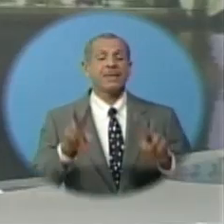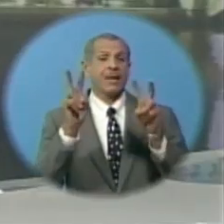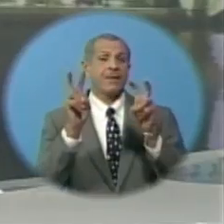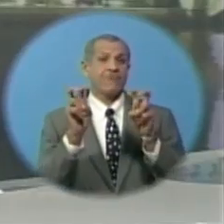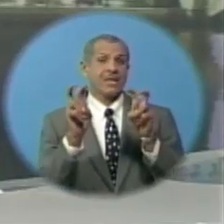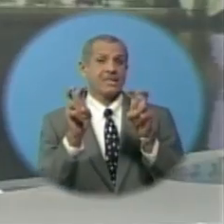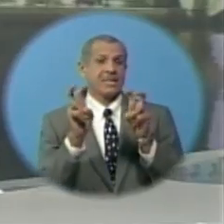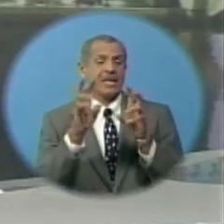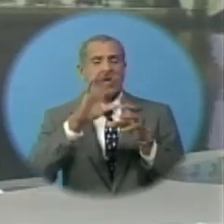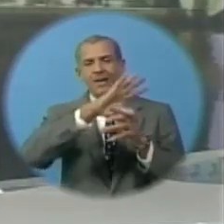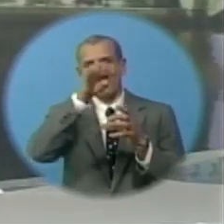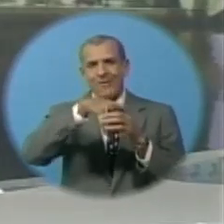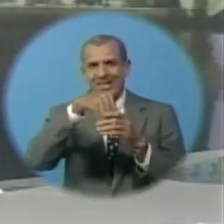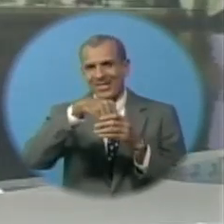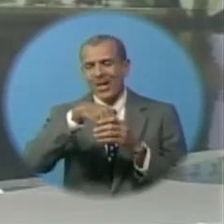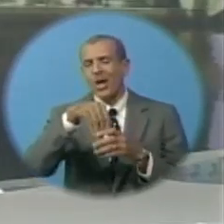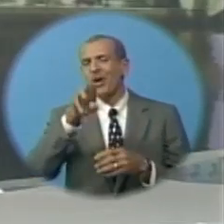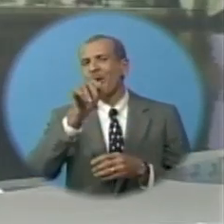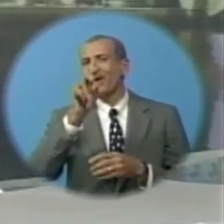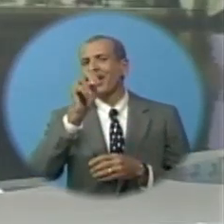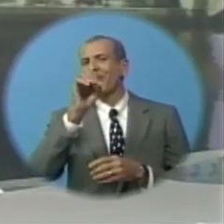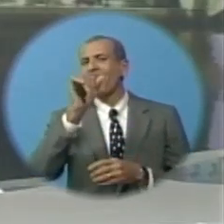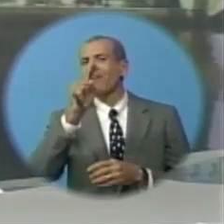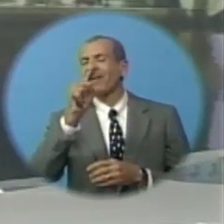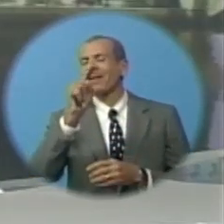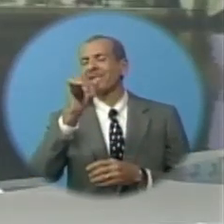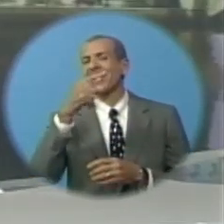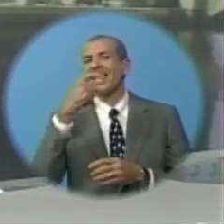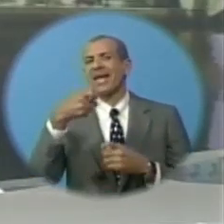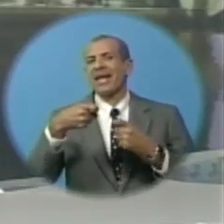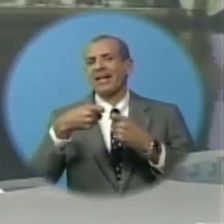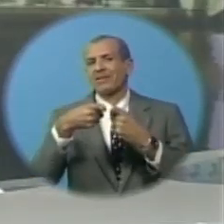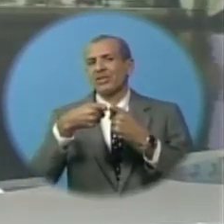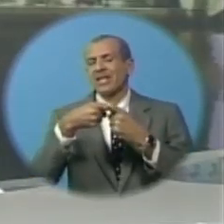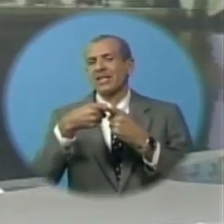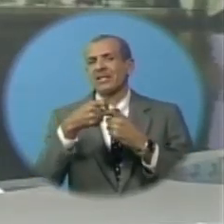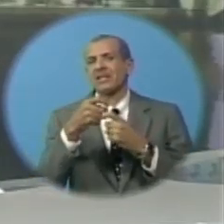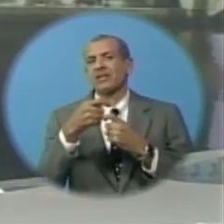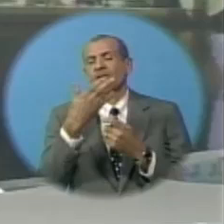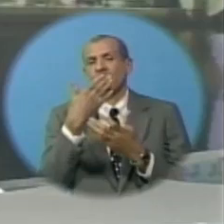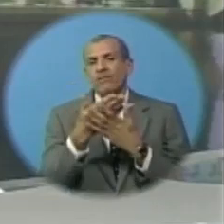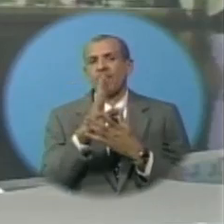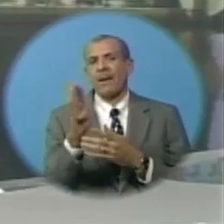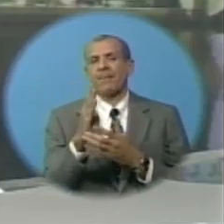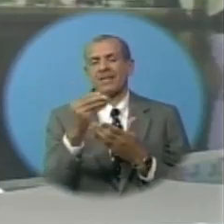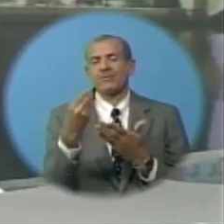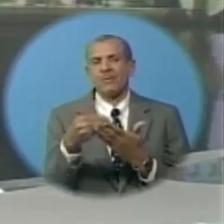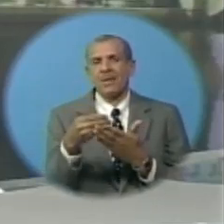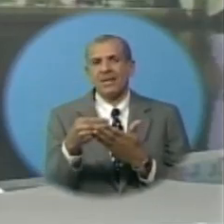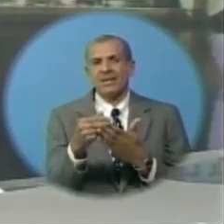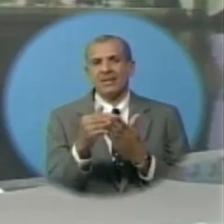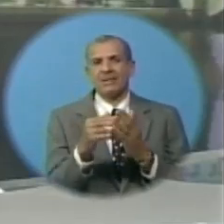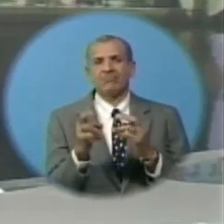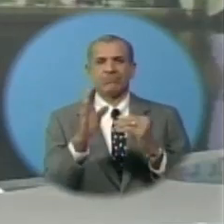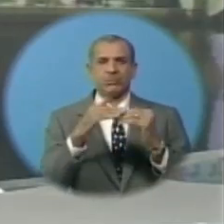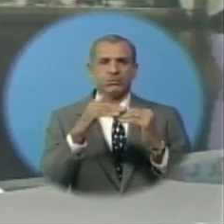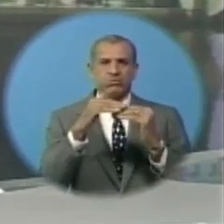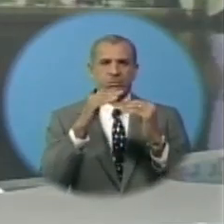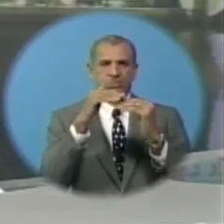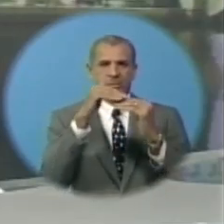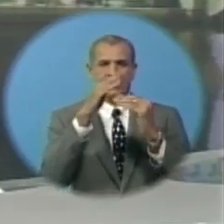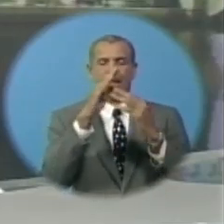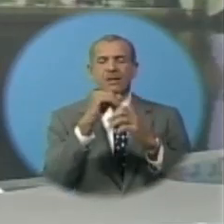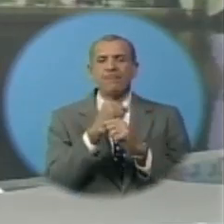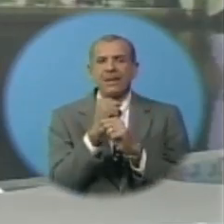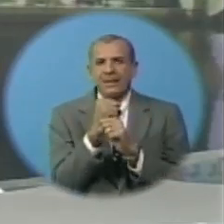Investing in renewable energy is not only a massive opportunity for Barbadians to save money, but also to make some. President of the